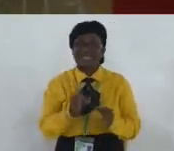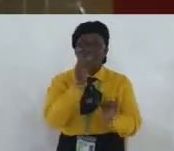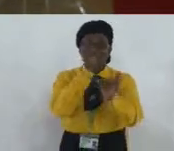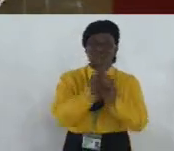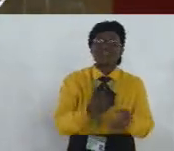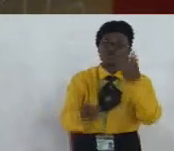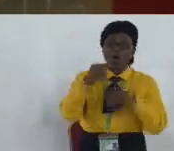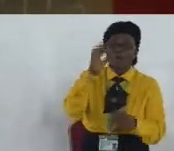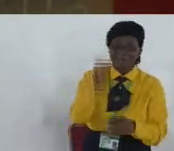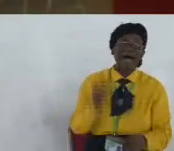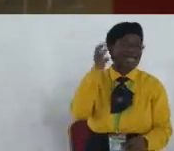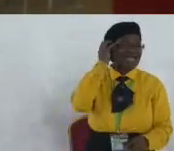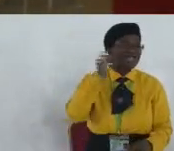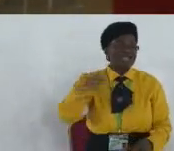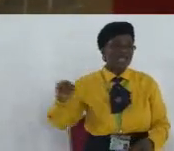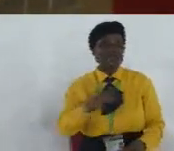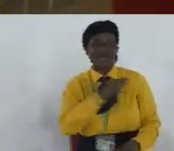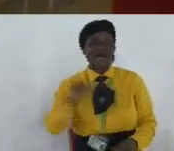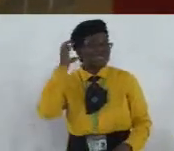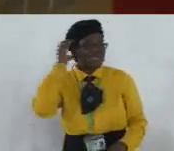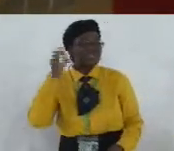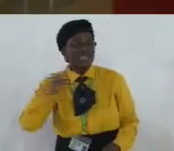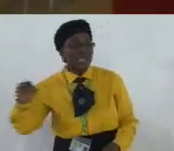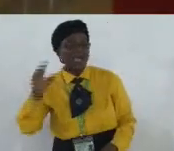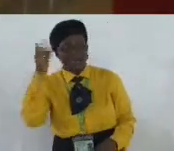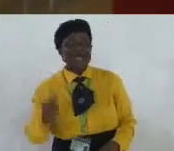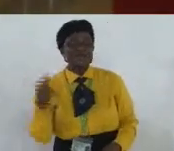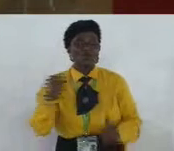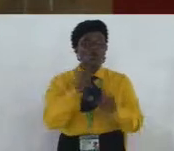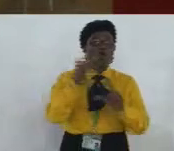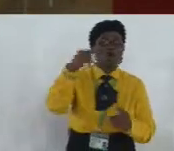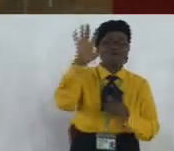and hearing by the word of God.